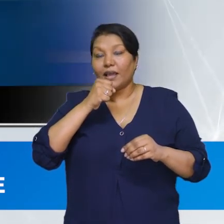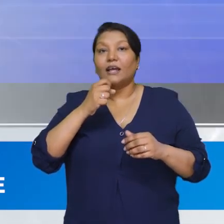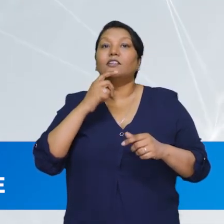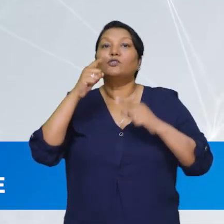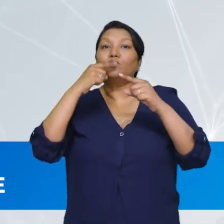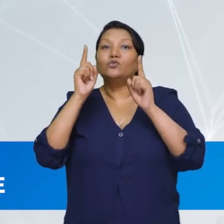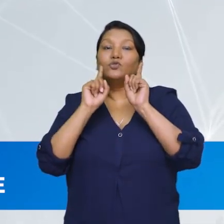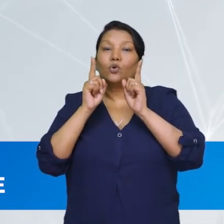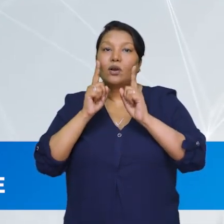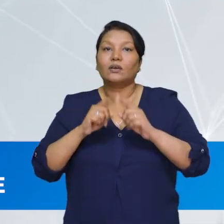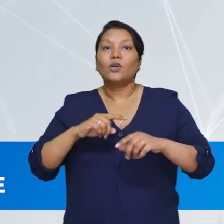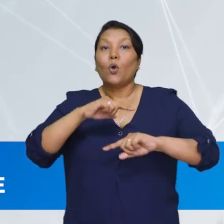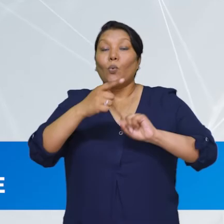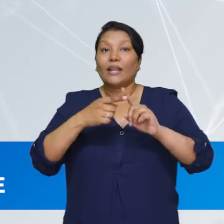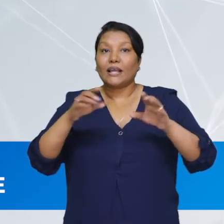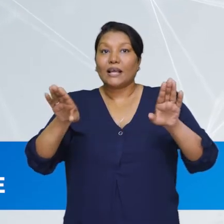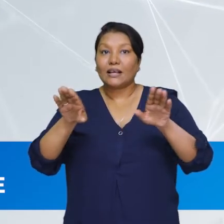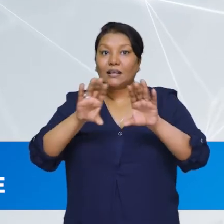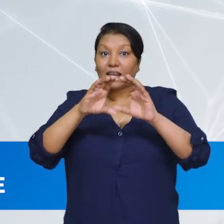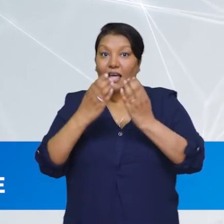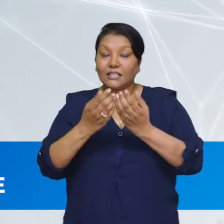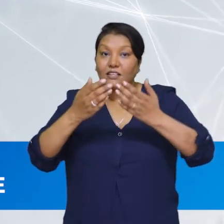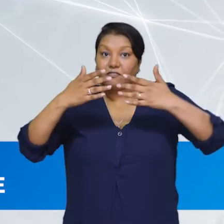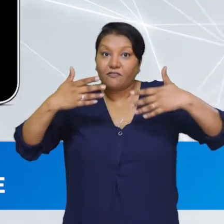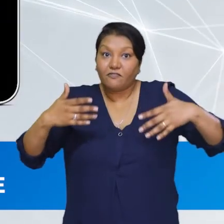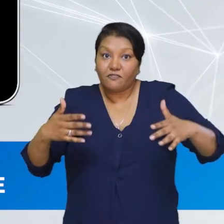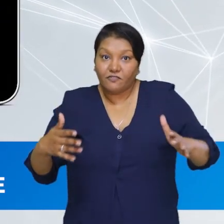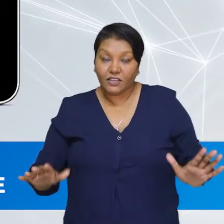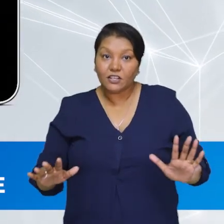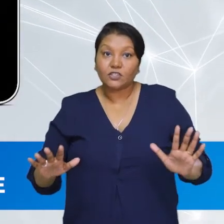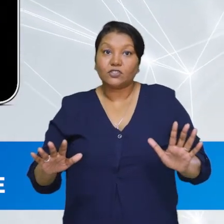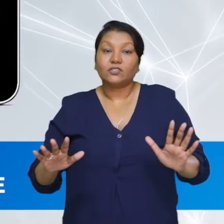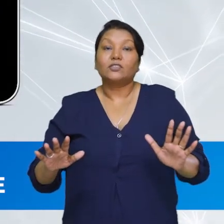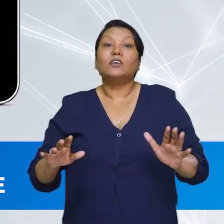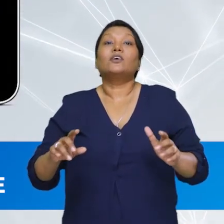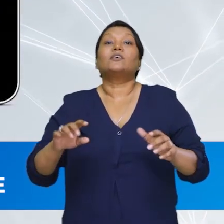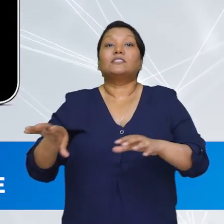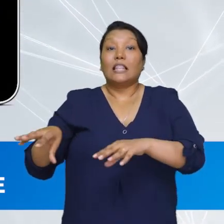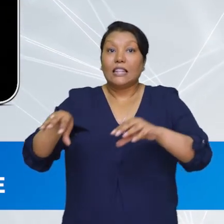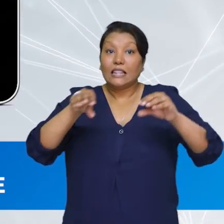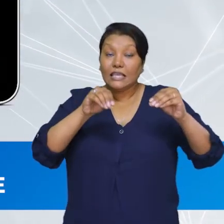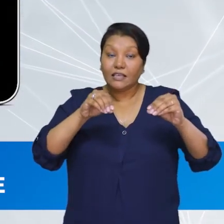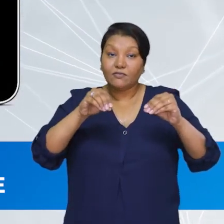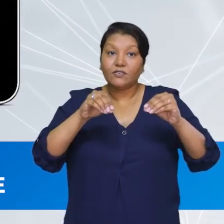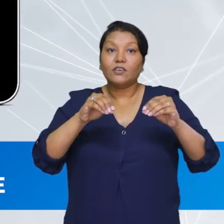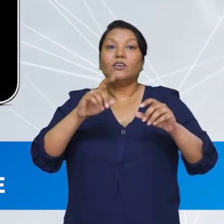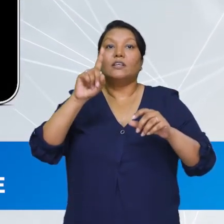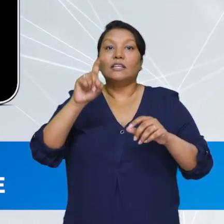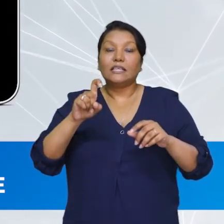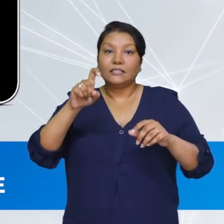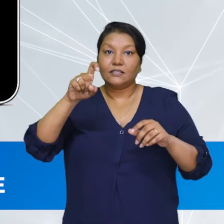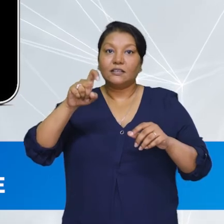mic. Finally, at the end of your class, after all pleasantries are exchanged,